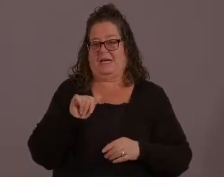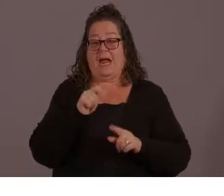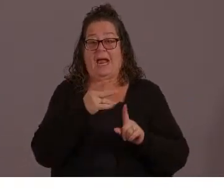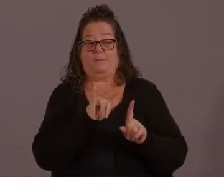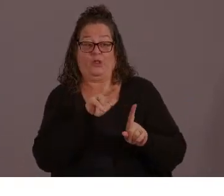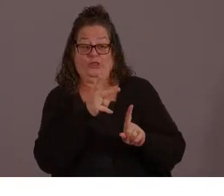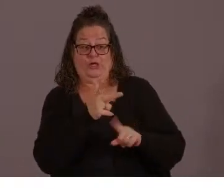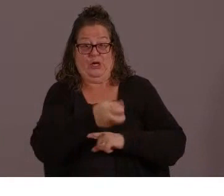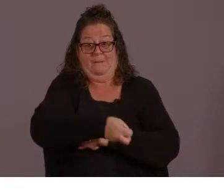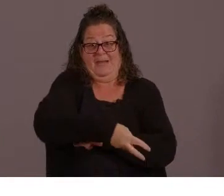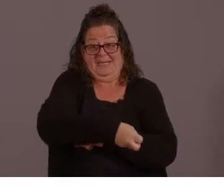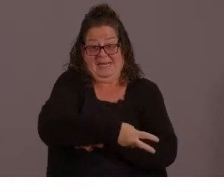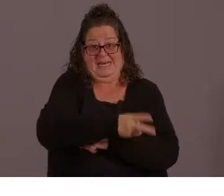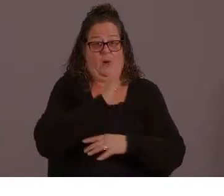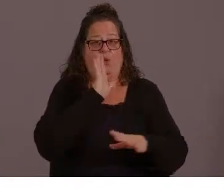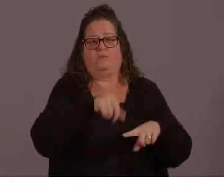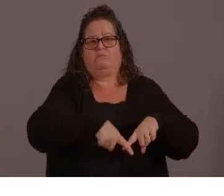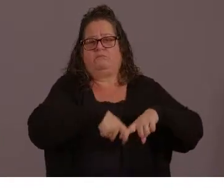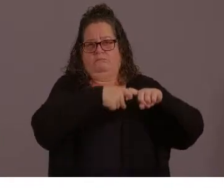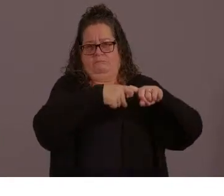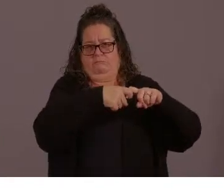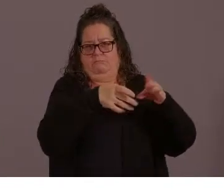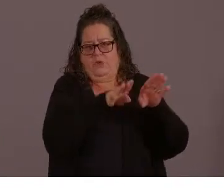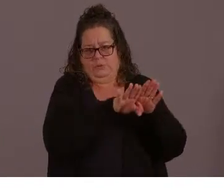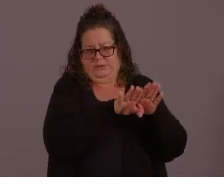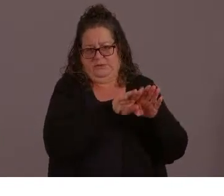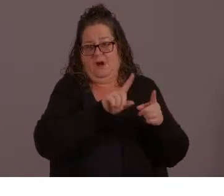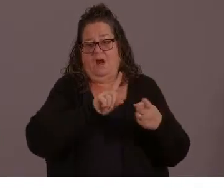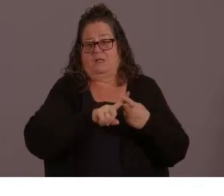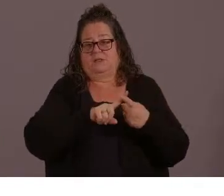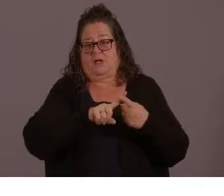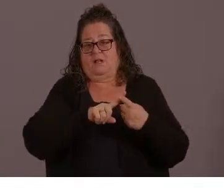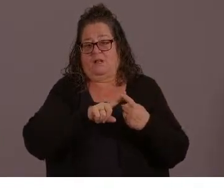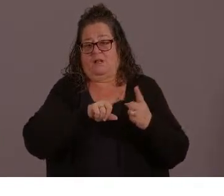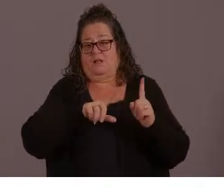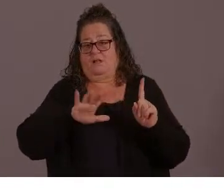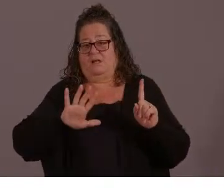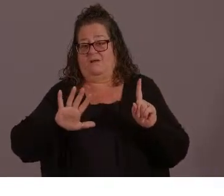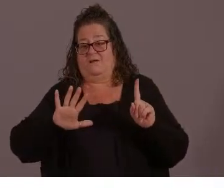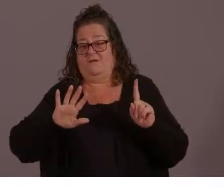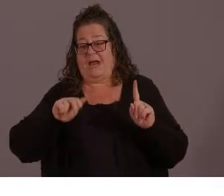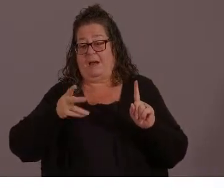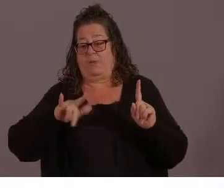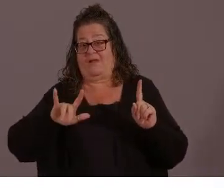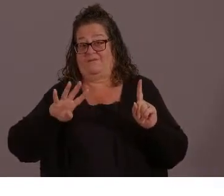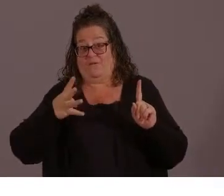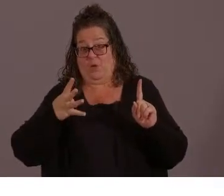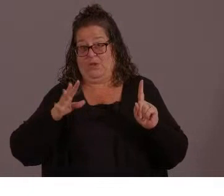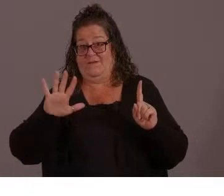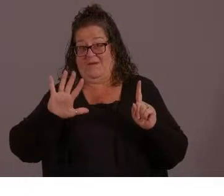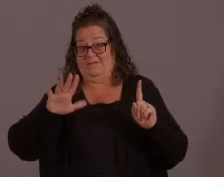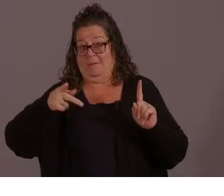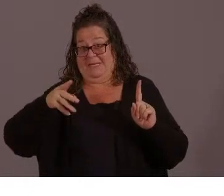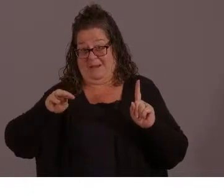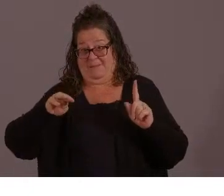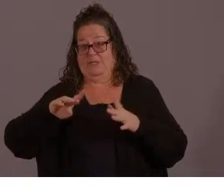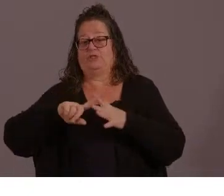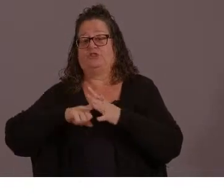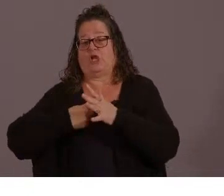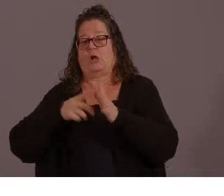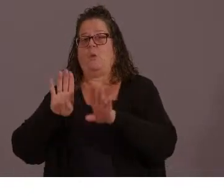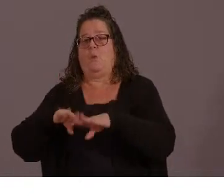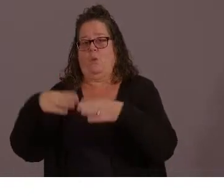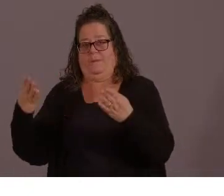then resume providing vaccinations at 5 p.m. on April 4th. And so we will continue to evaluate.